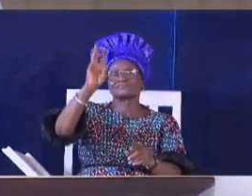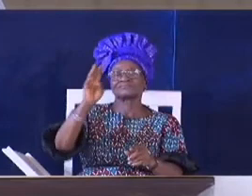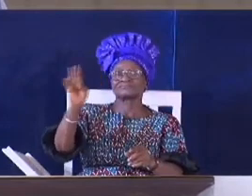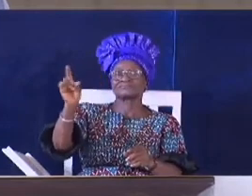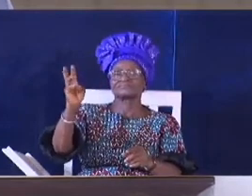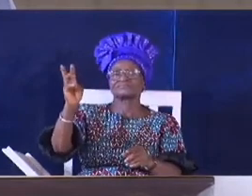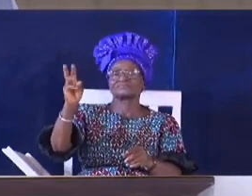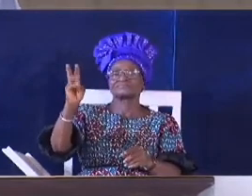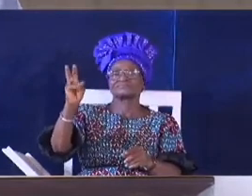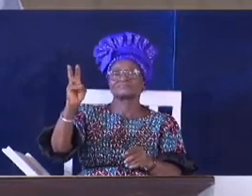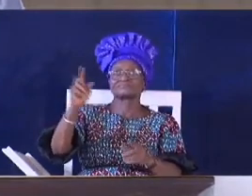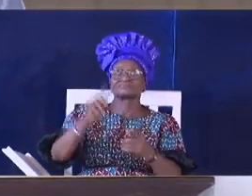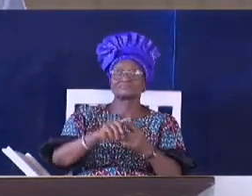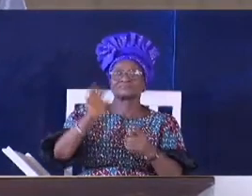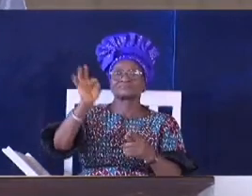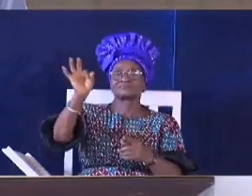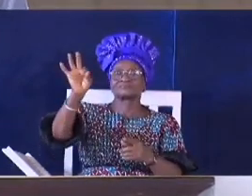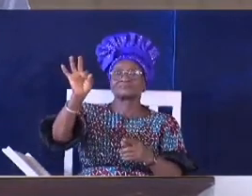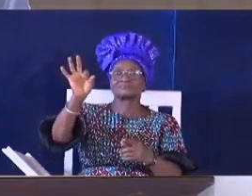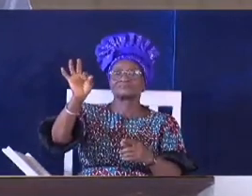16 to 19.